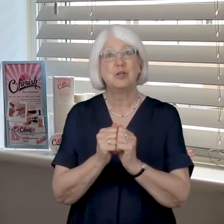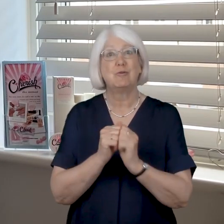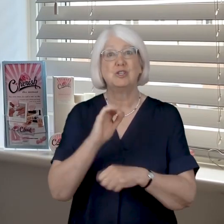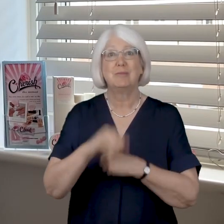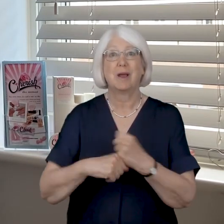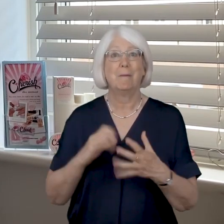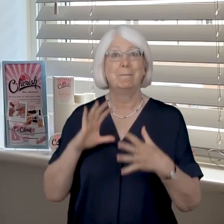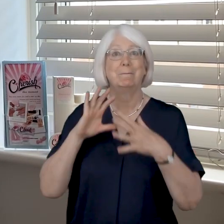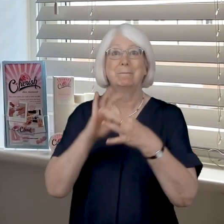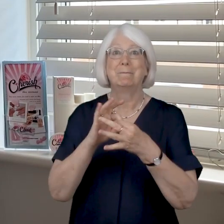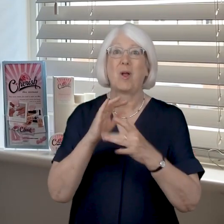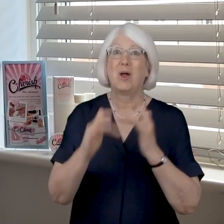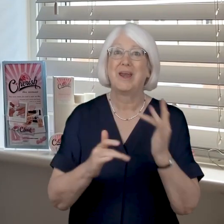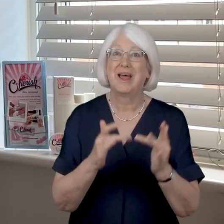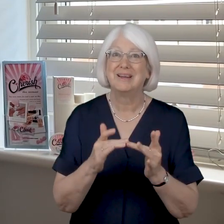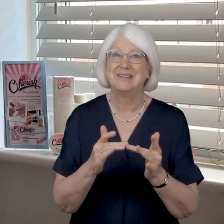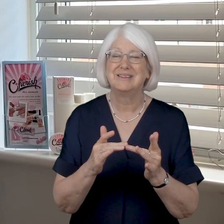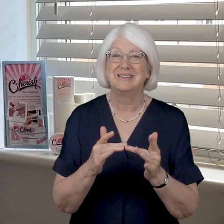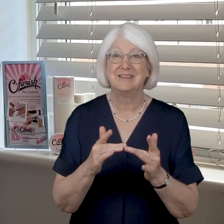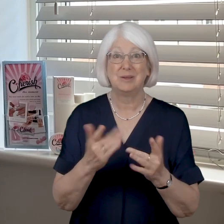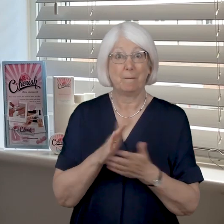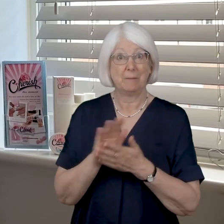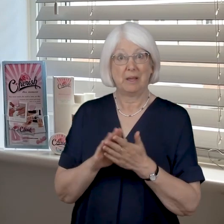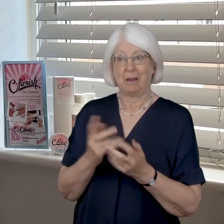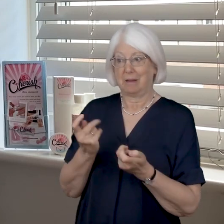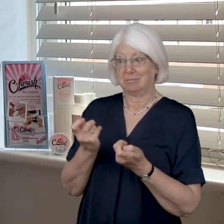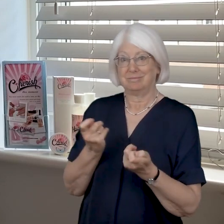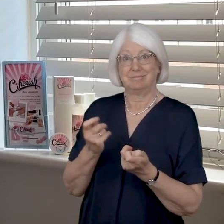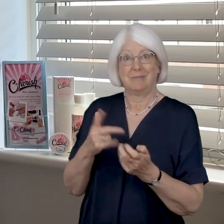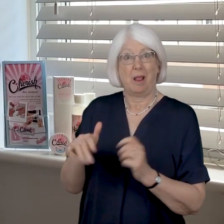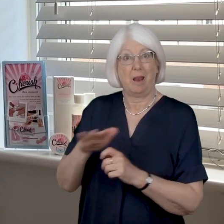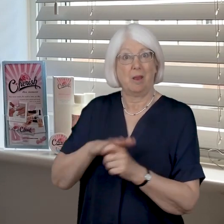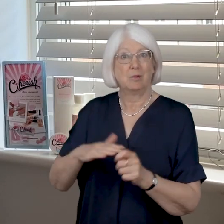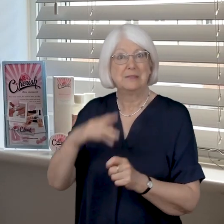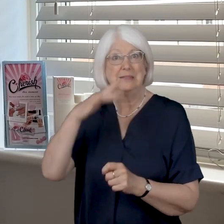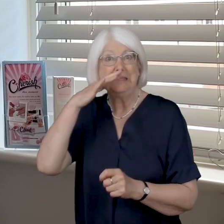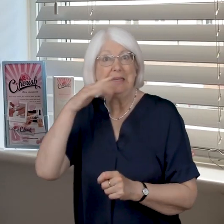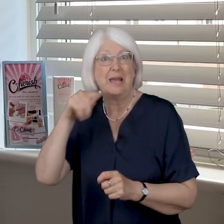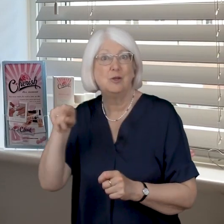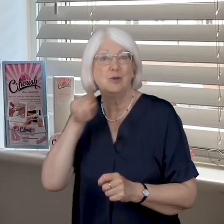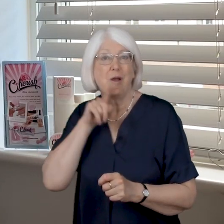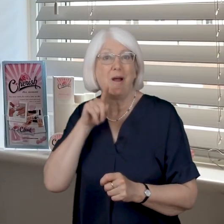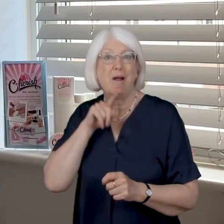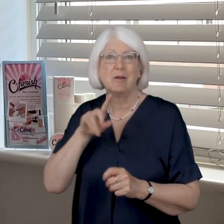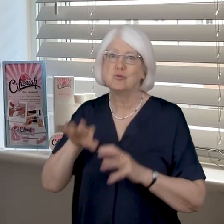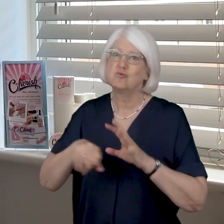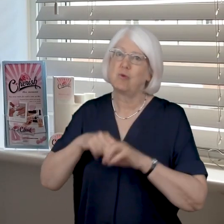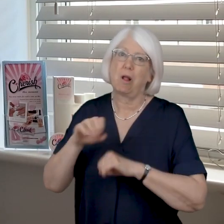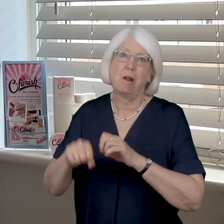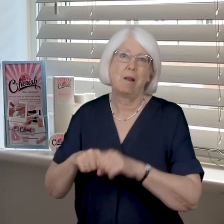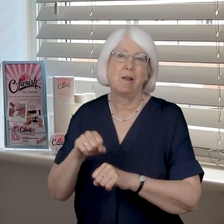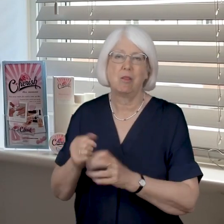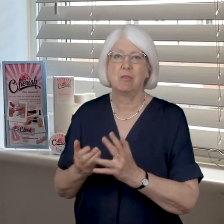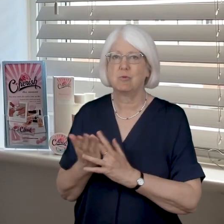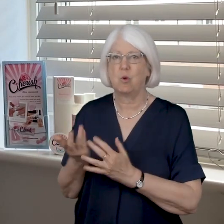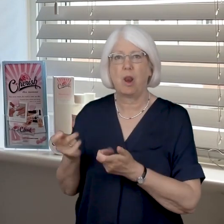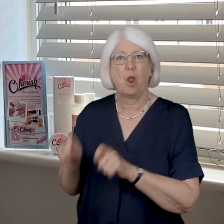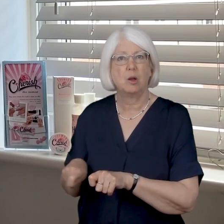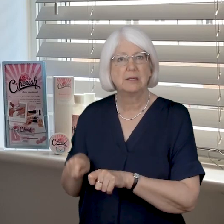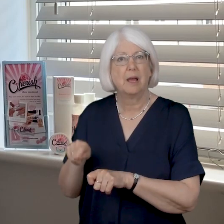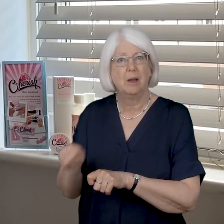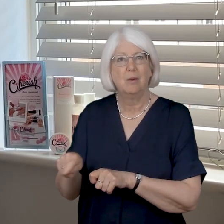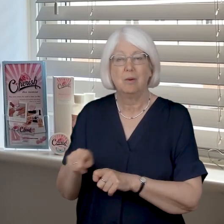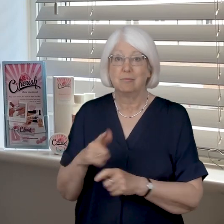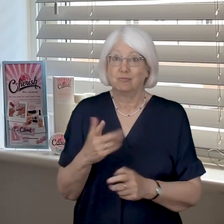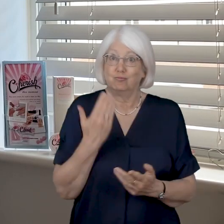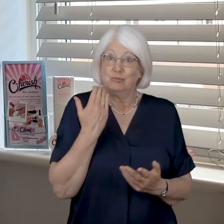opportunities for me that have included running Cherish with local teenage girls that struggled through the first lockdown, and recently running the course